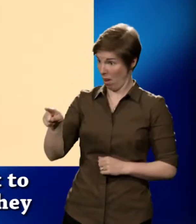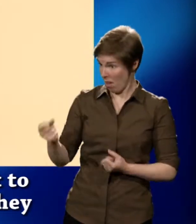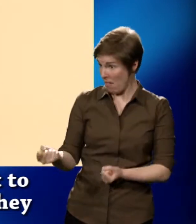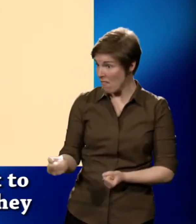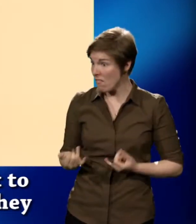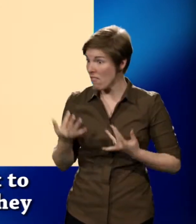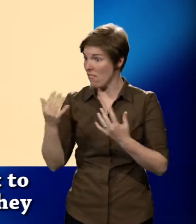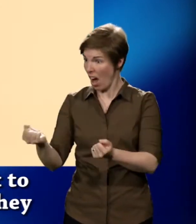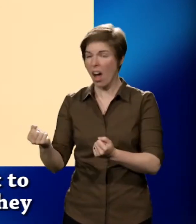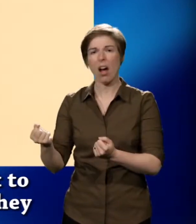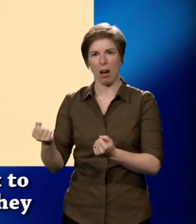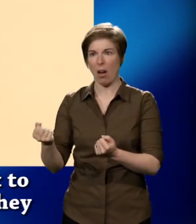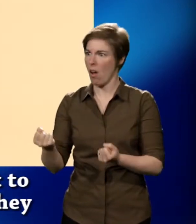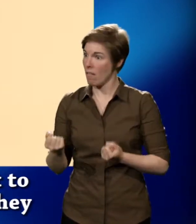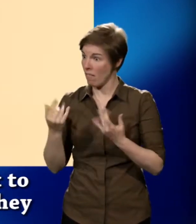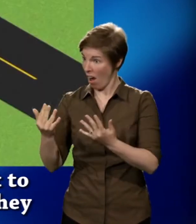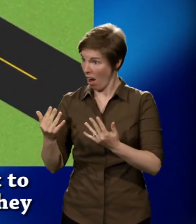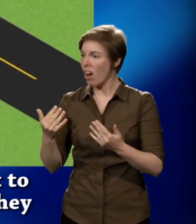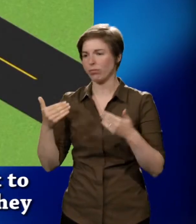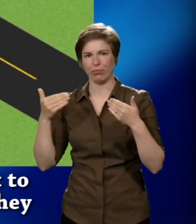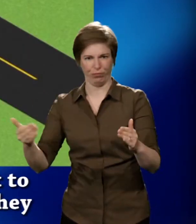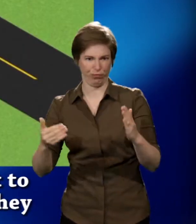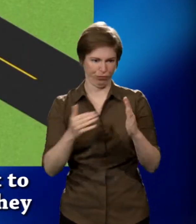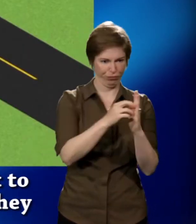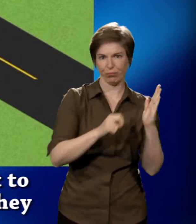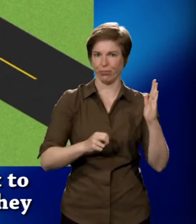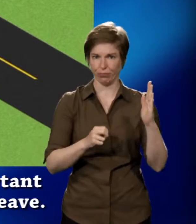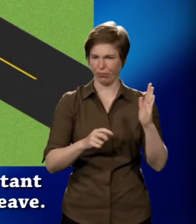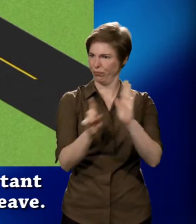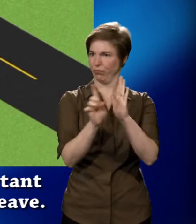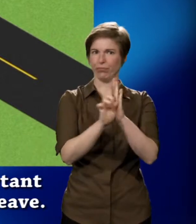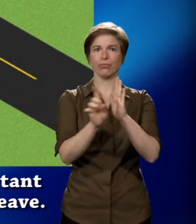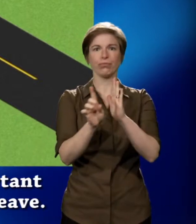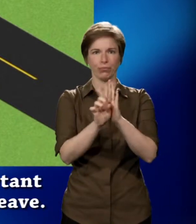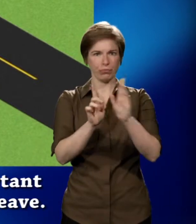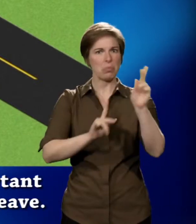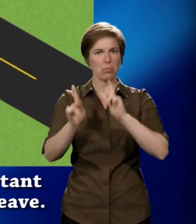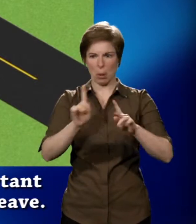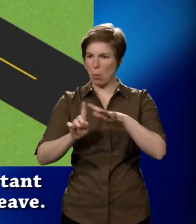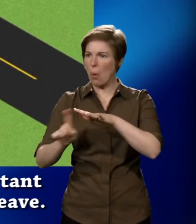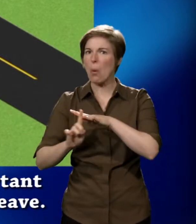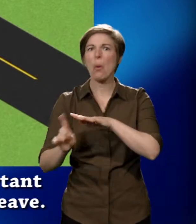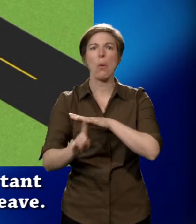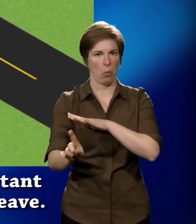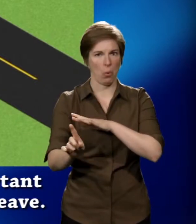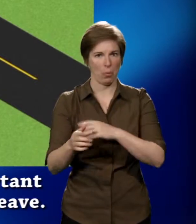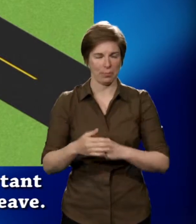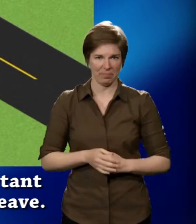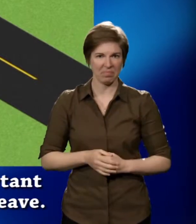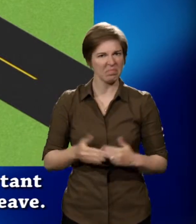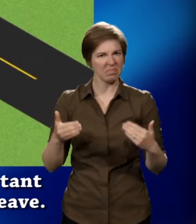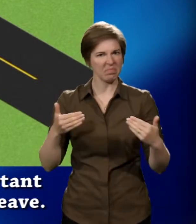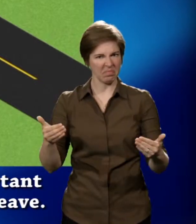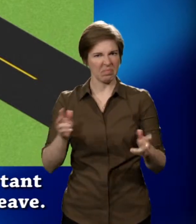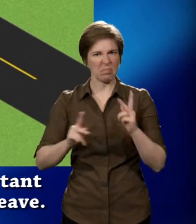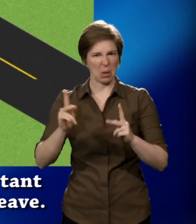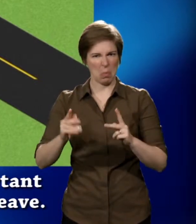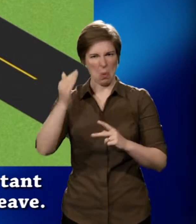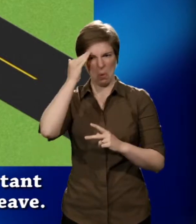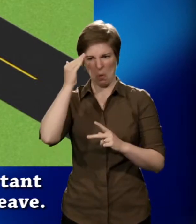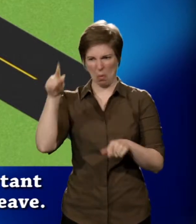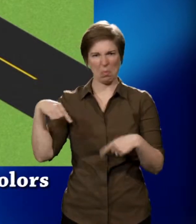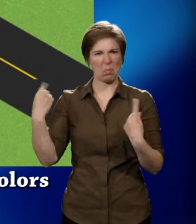people to pull that to notify occupants of a building if they notice a fire and think that it's important for people to be aware of that and